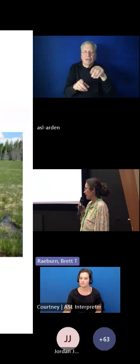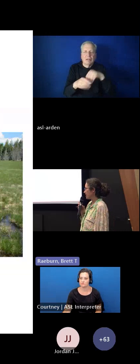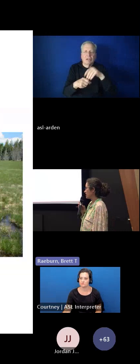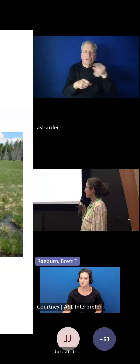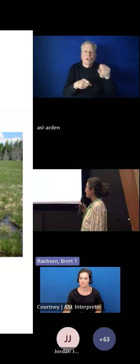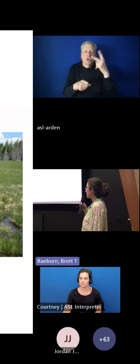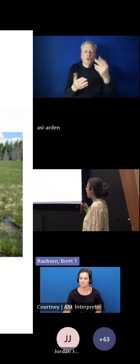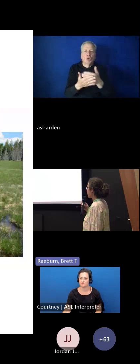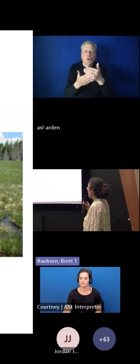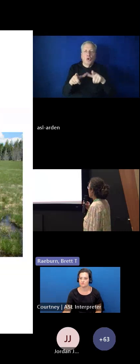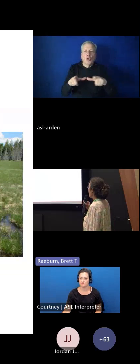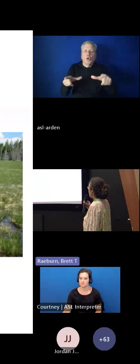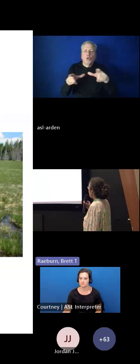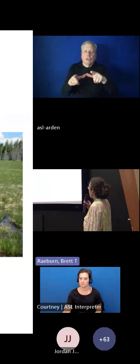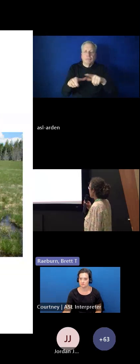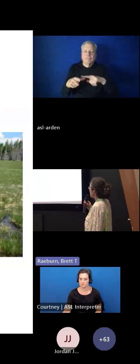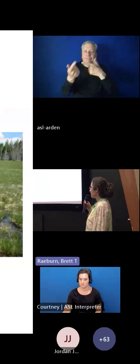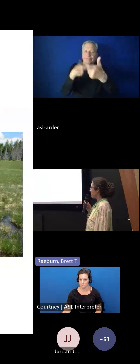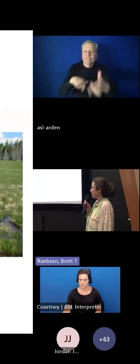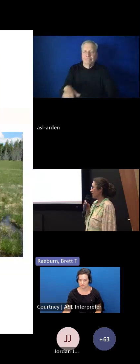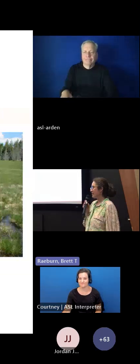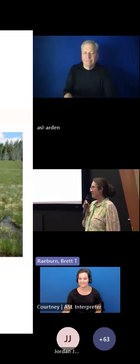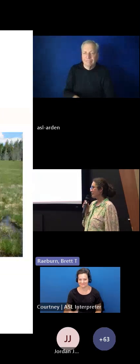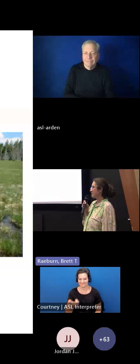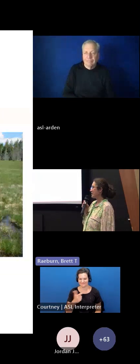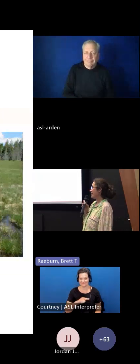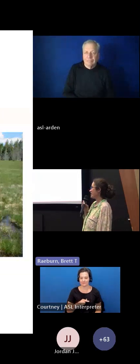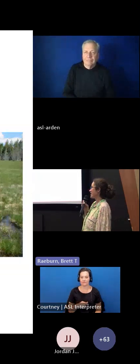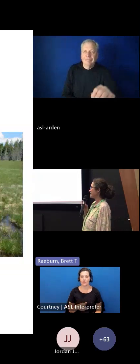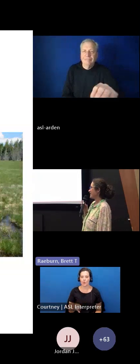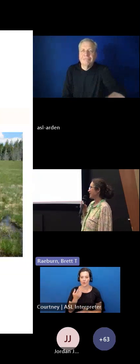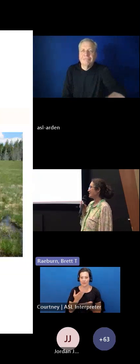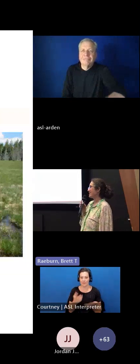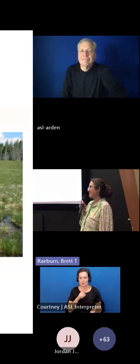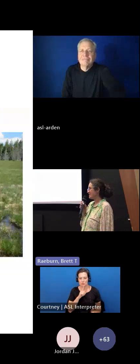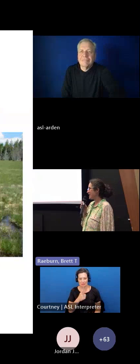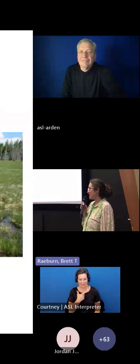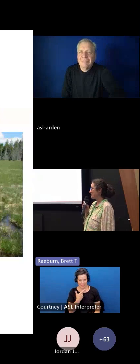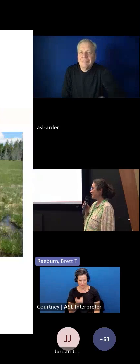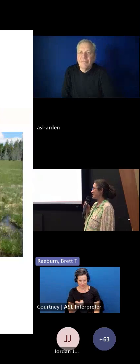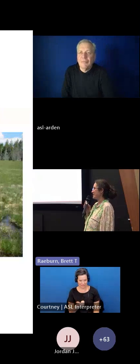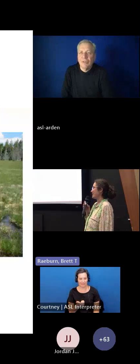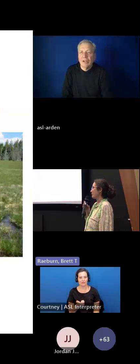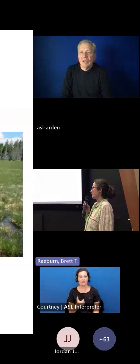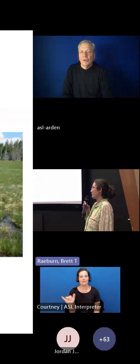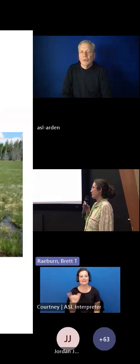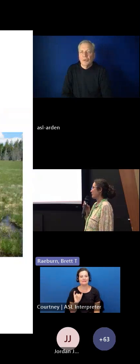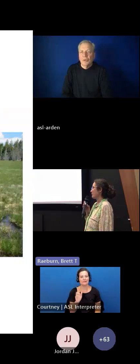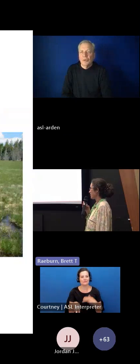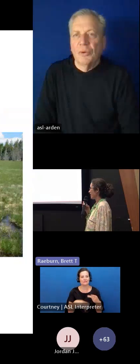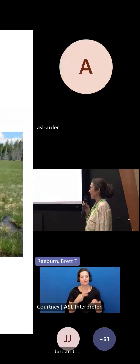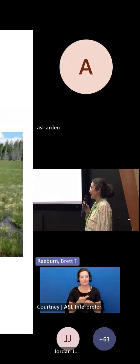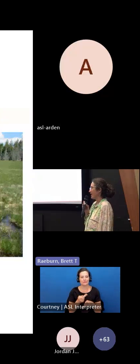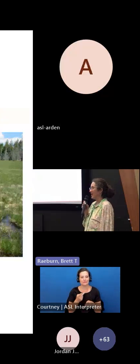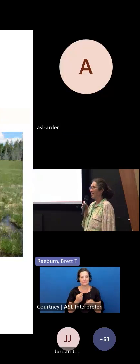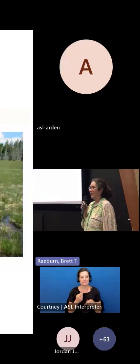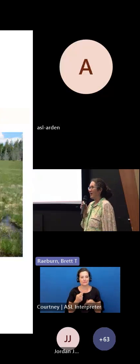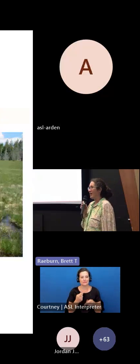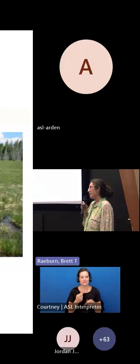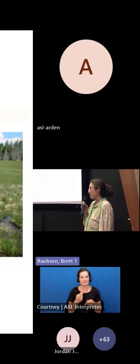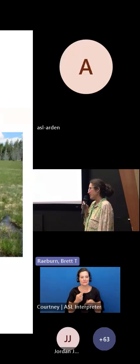new locations. And the one thing that was really interesting is that the same species that we're growing in this